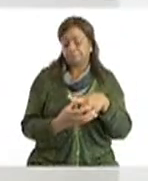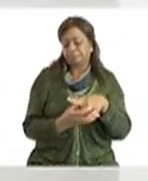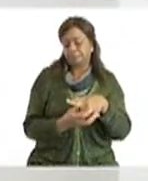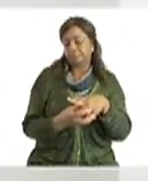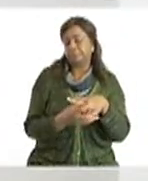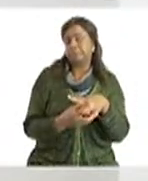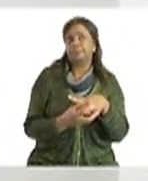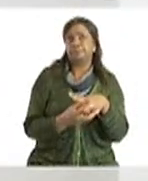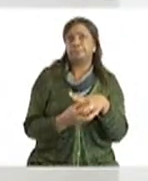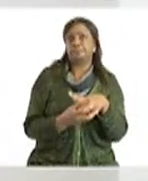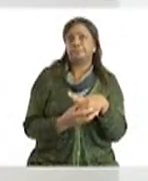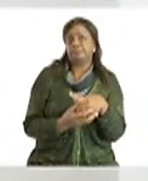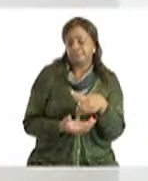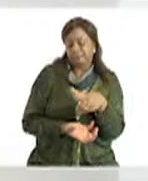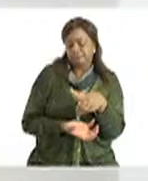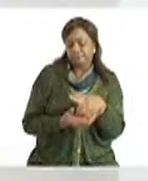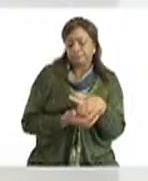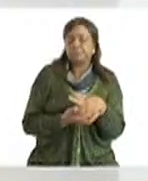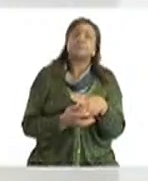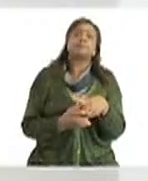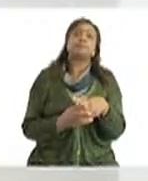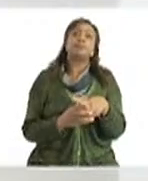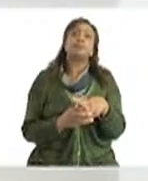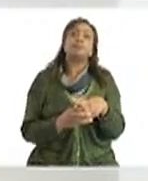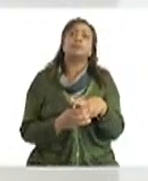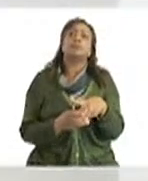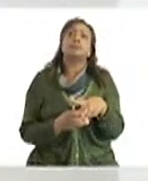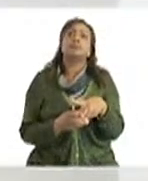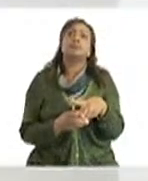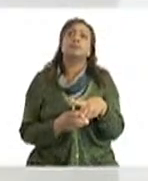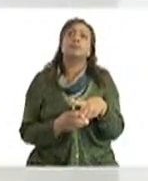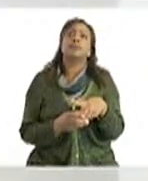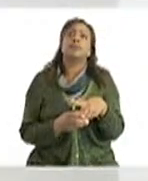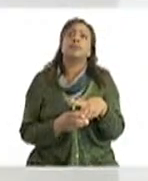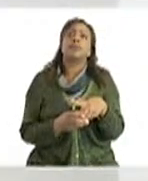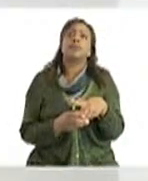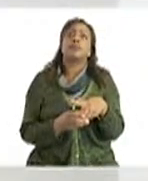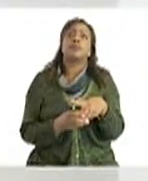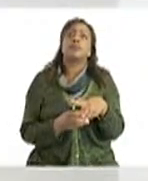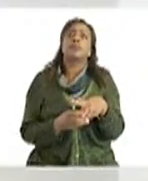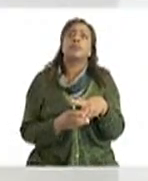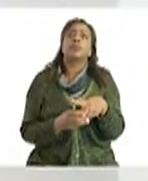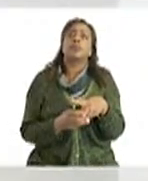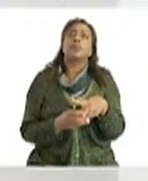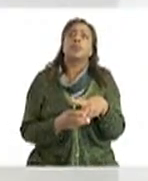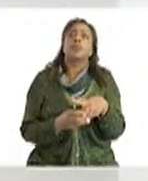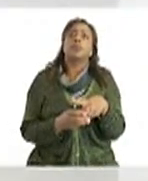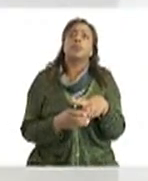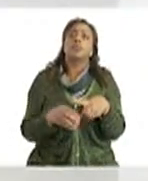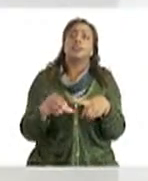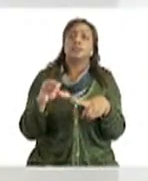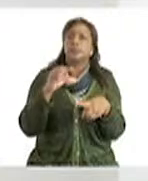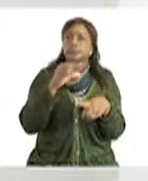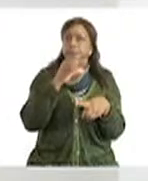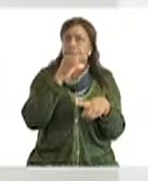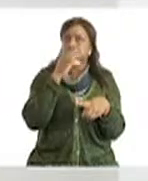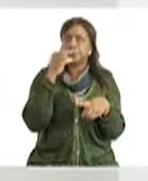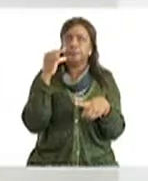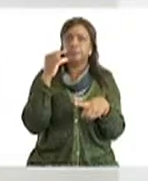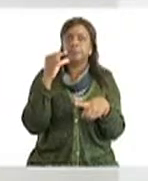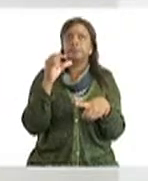and an ending point. And for this structure, our starting point will be at the